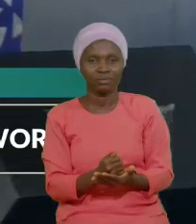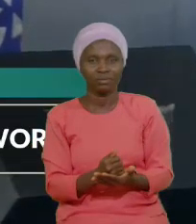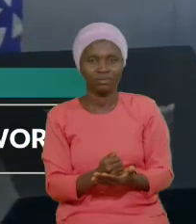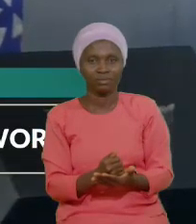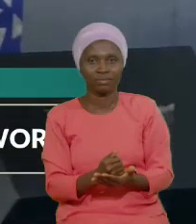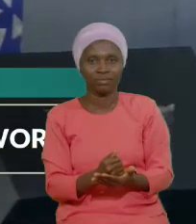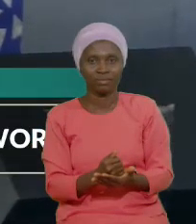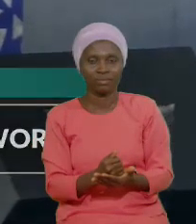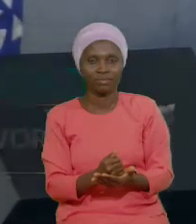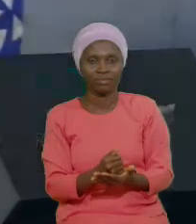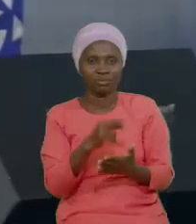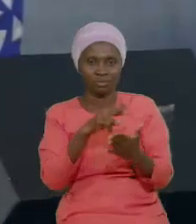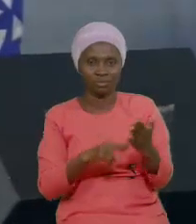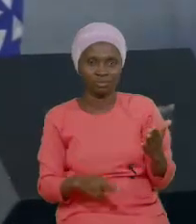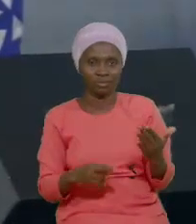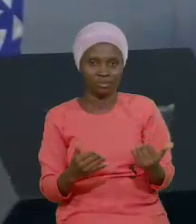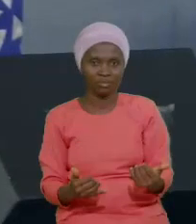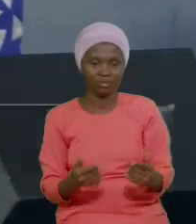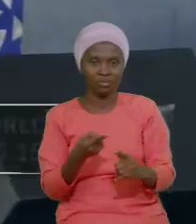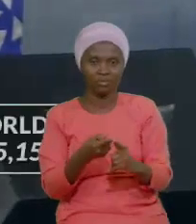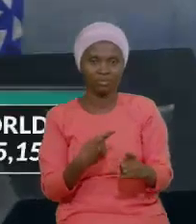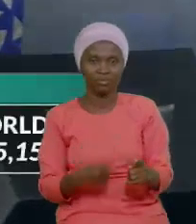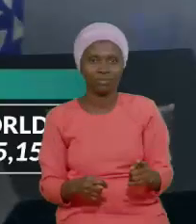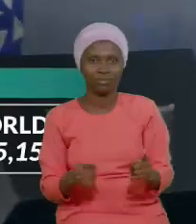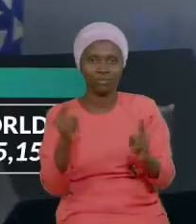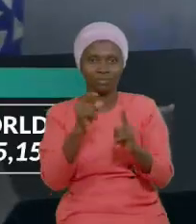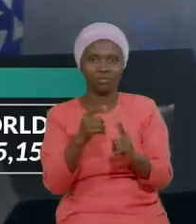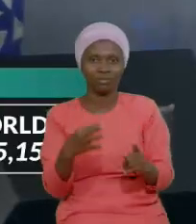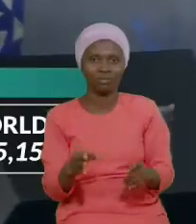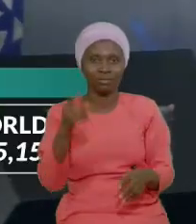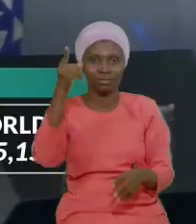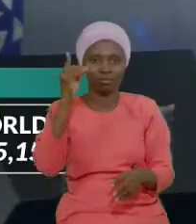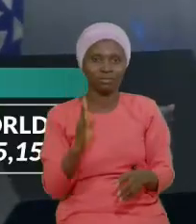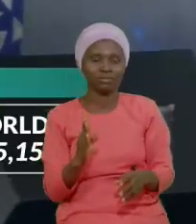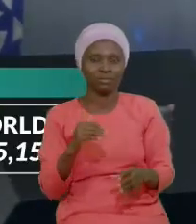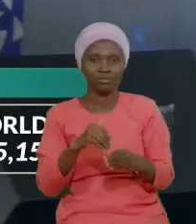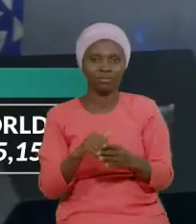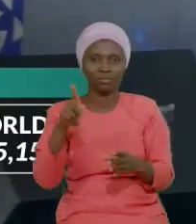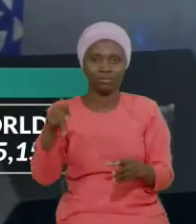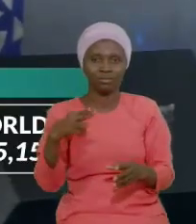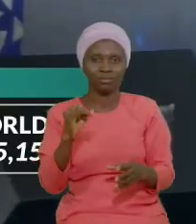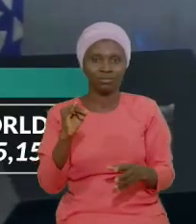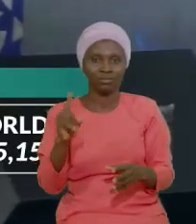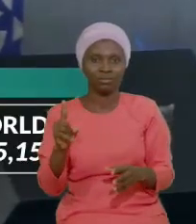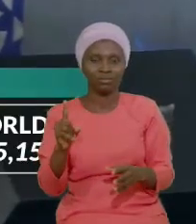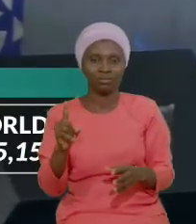I'm reading now from the Word of God in Philippians